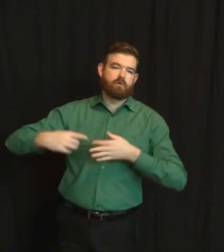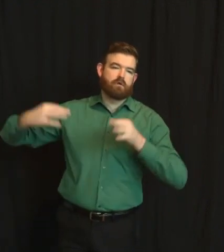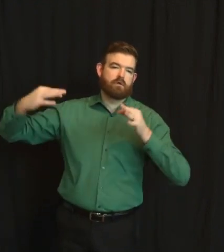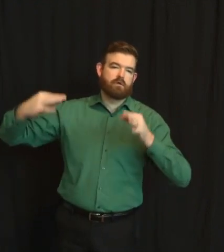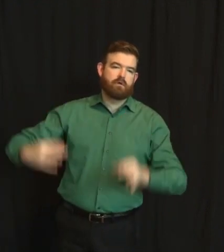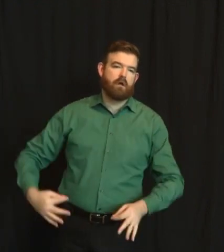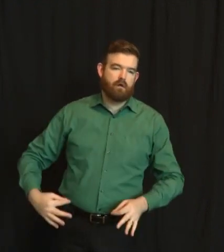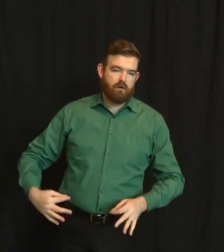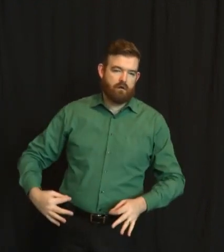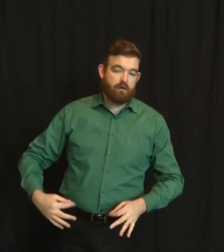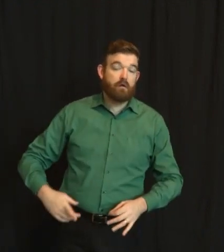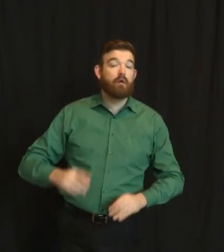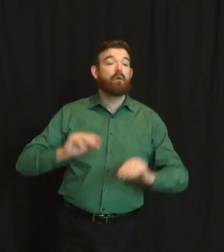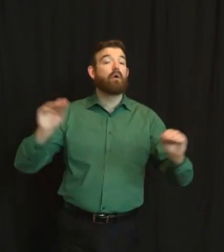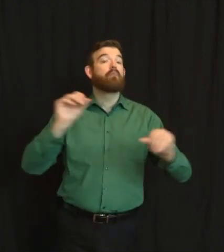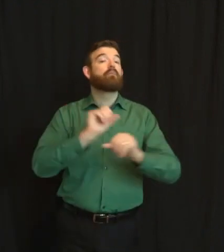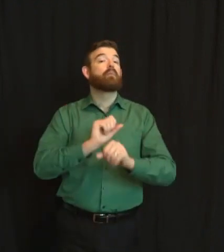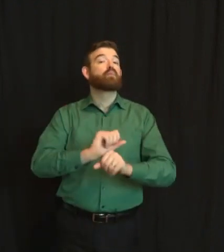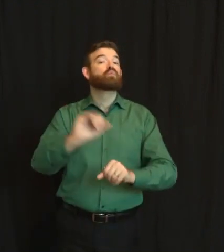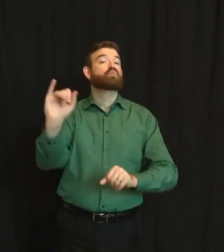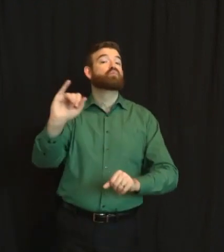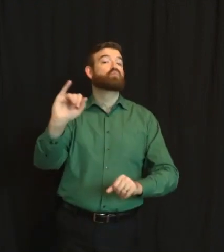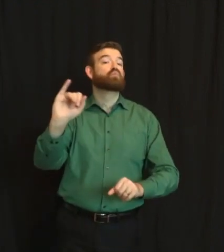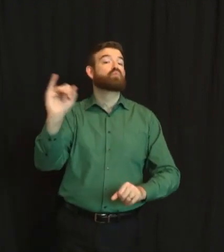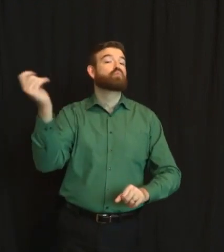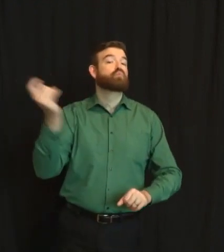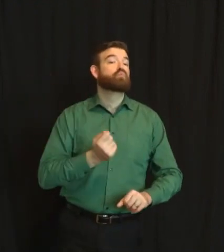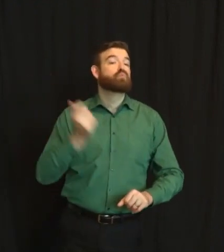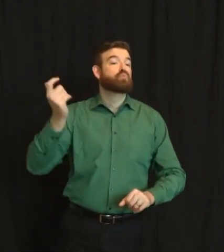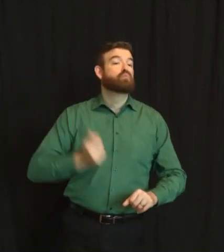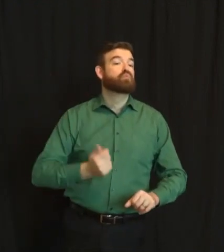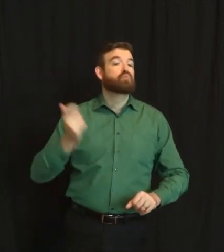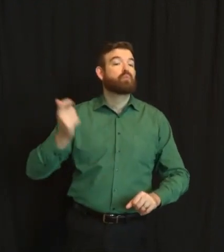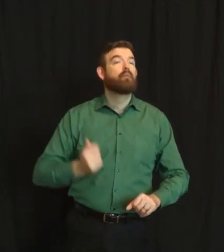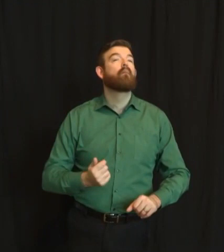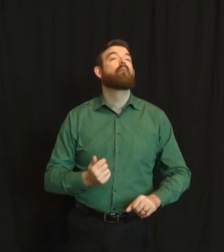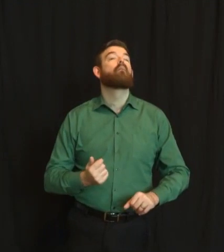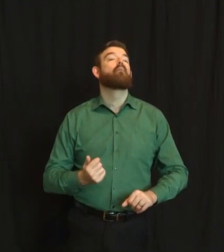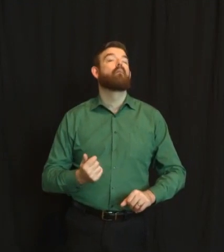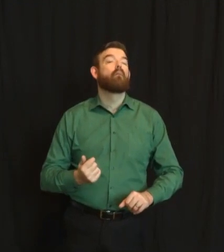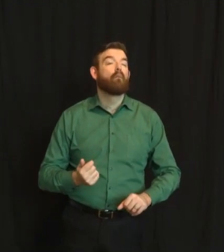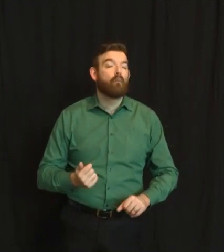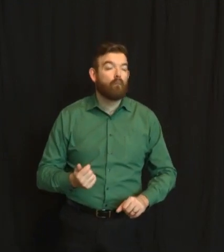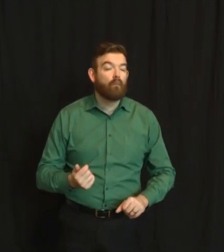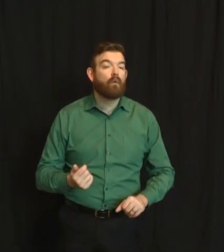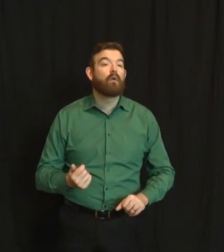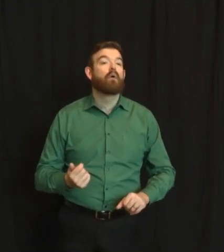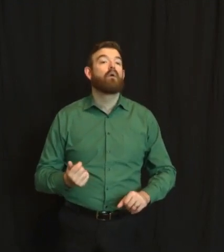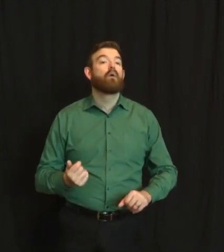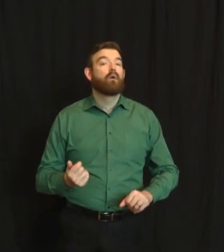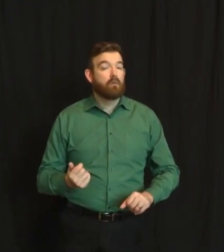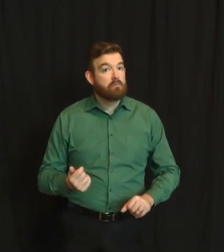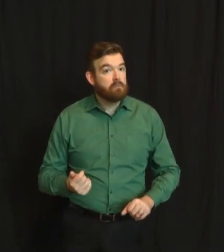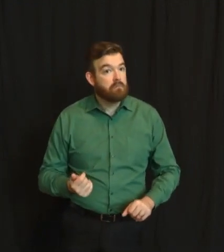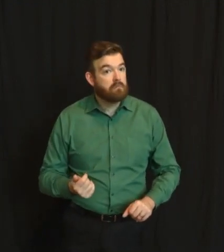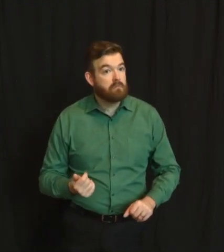recall, Rob, whether he addressed this, Matt, earlier, but so far so good, but the numbers are, what do you say, we paid out already $1